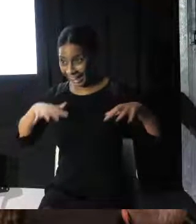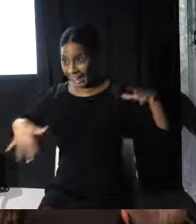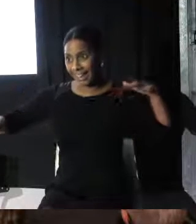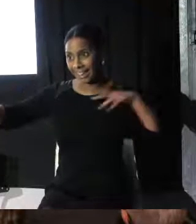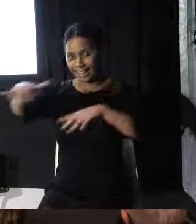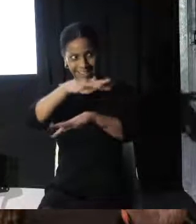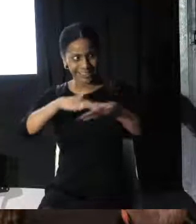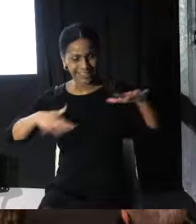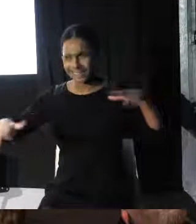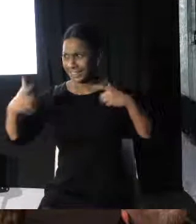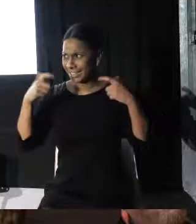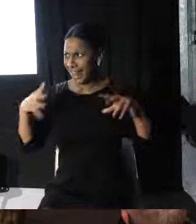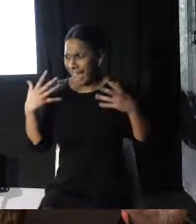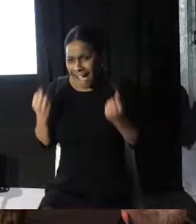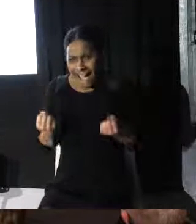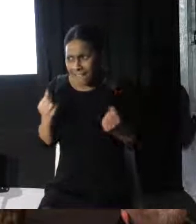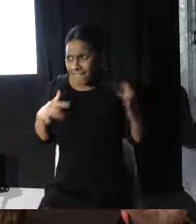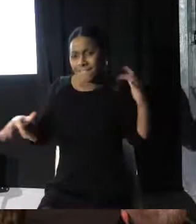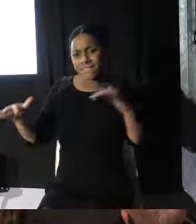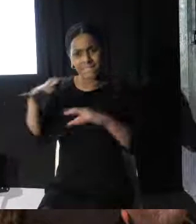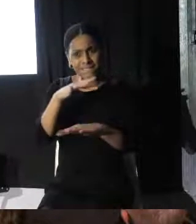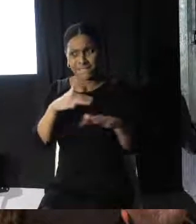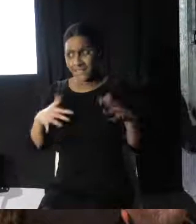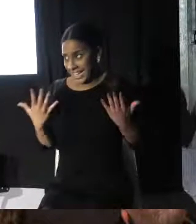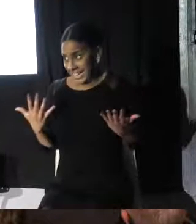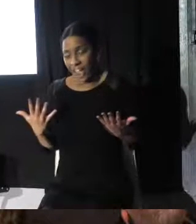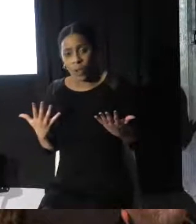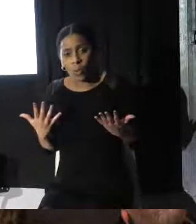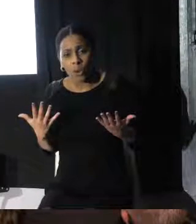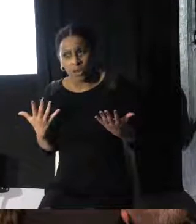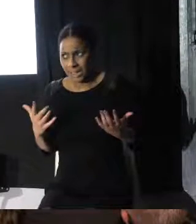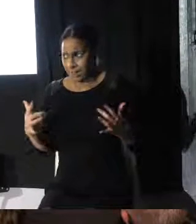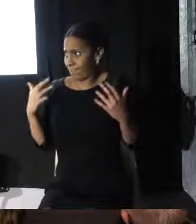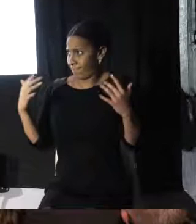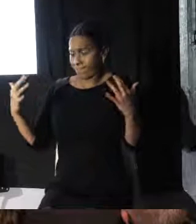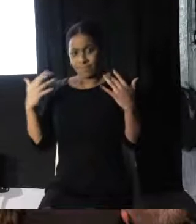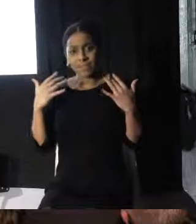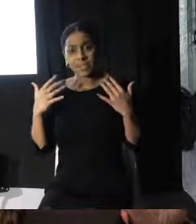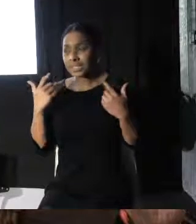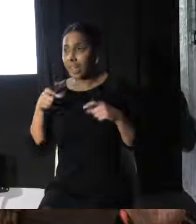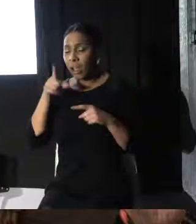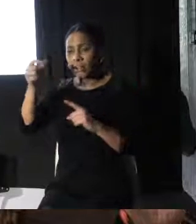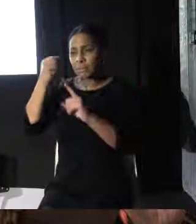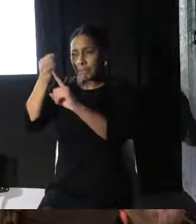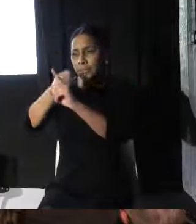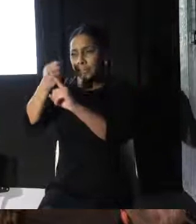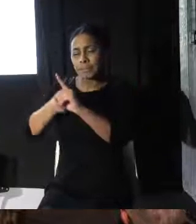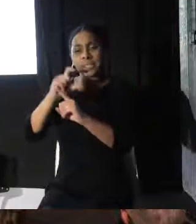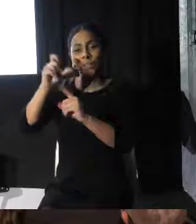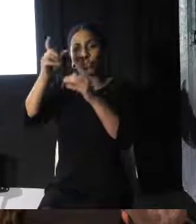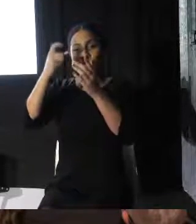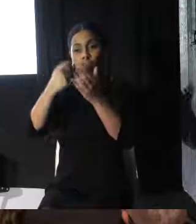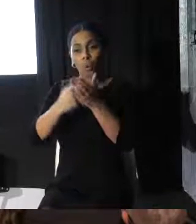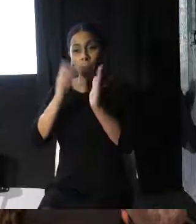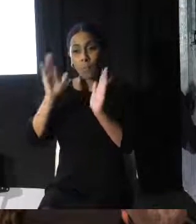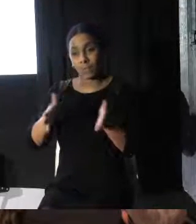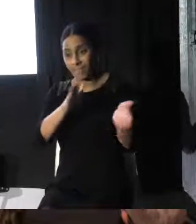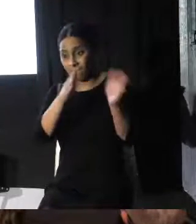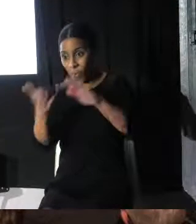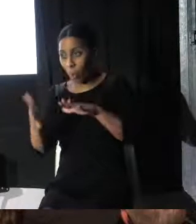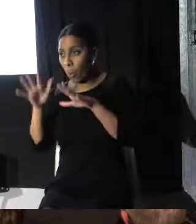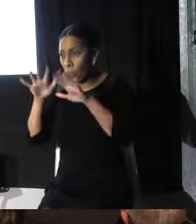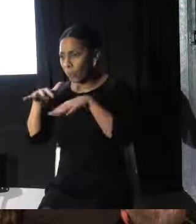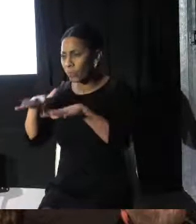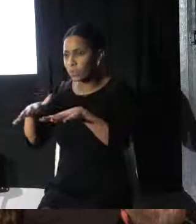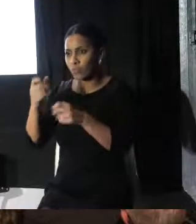It continues in the present, as the Rhodes Must Fall Oxford movement observed, as that